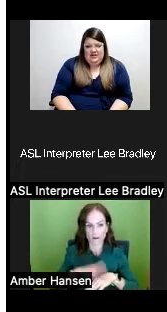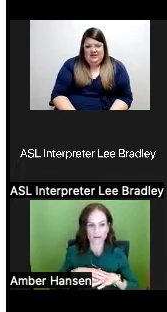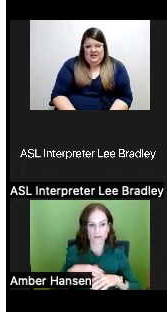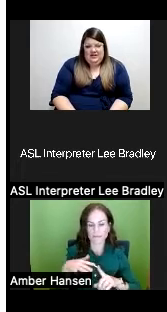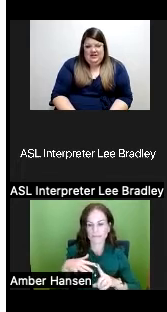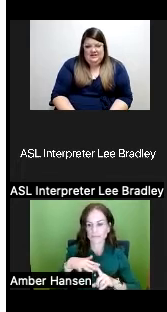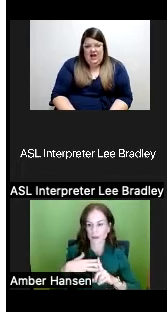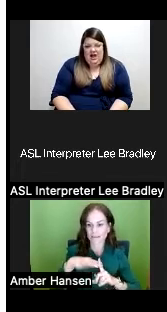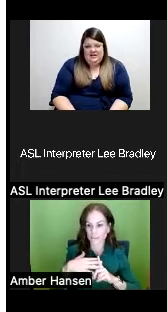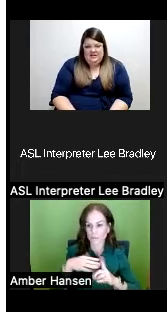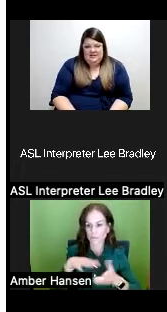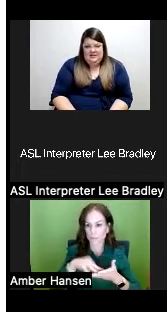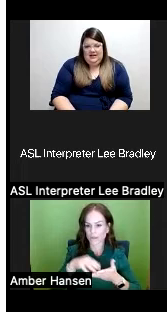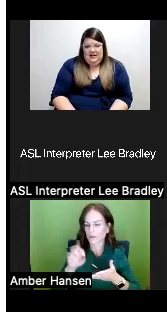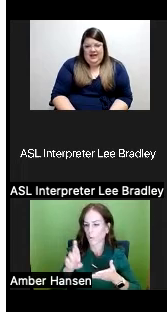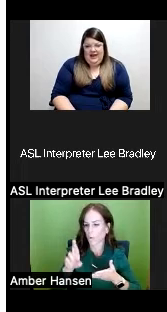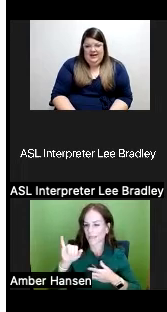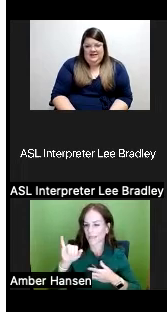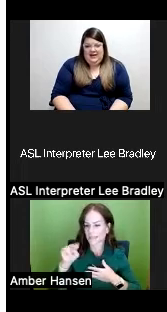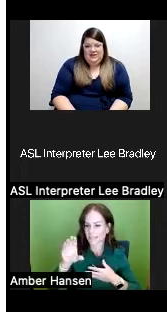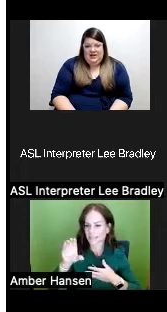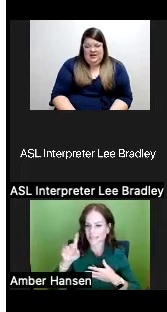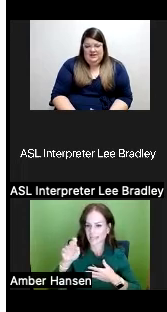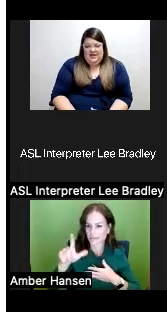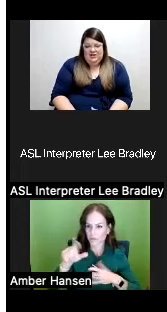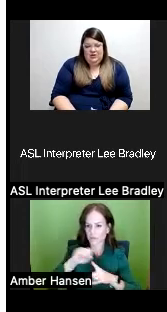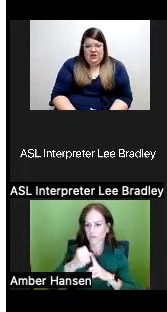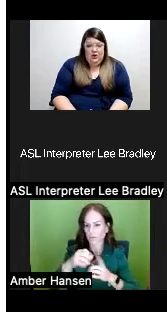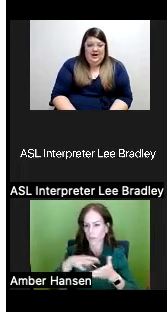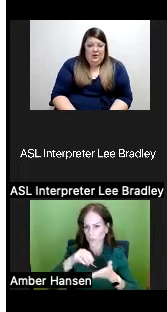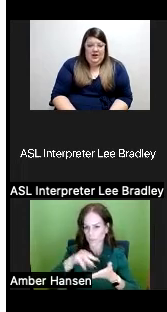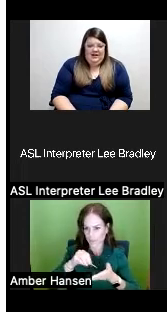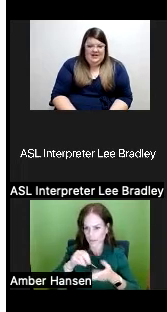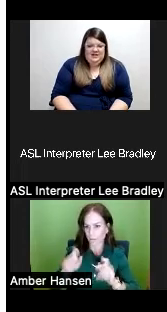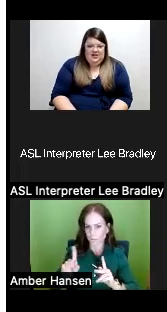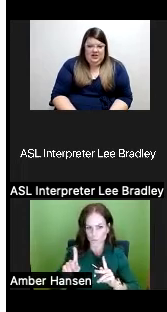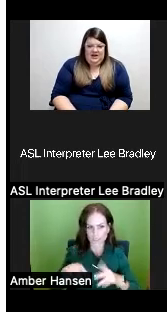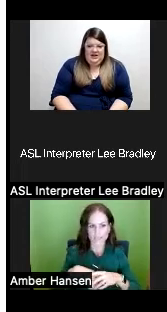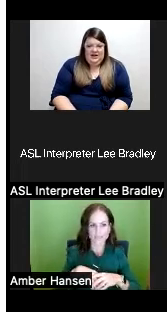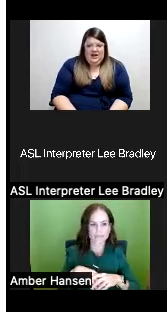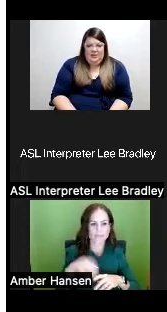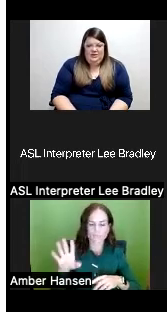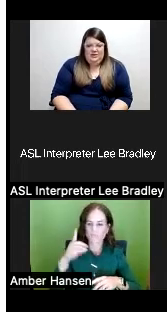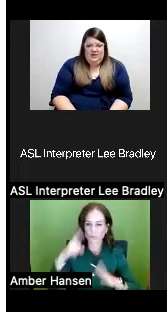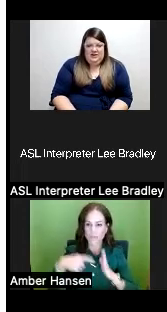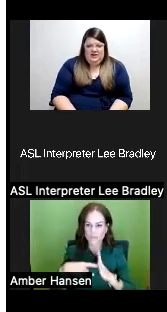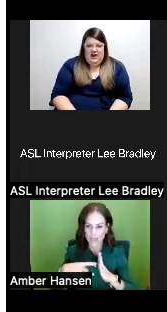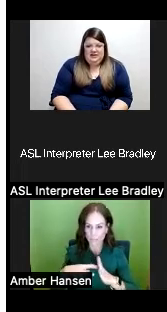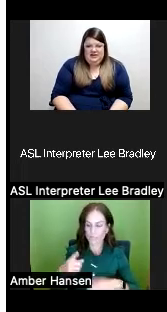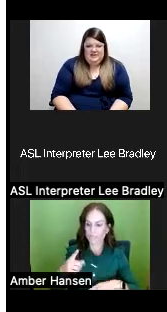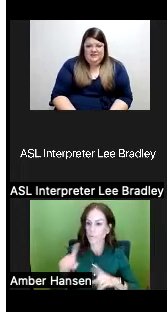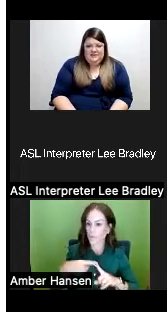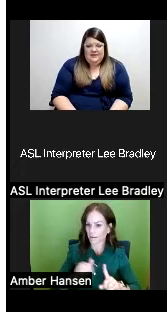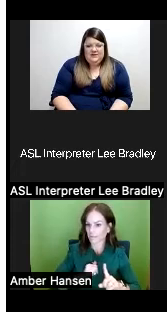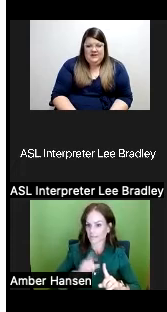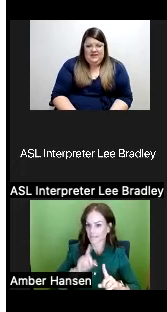communication is lost. Any contextual learning, or what we call incidental learning, opportunities are